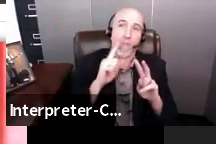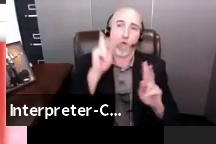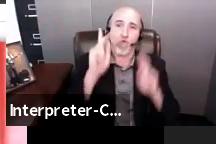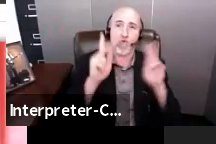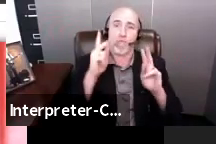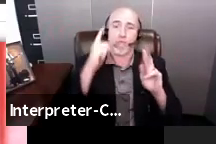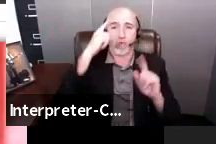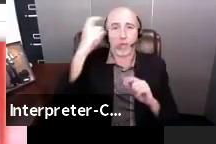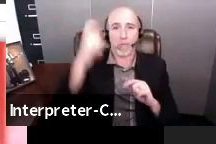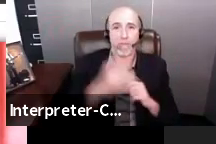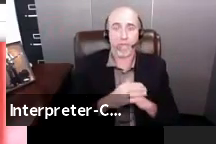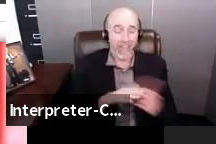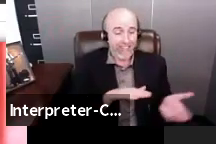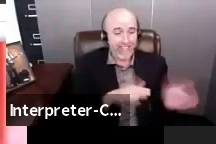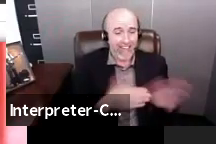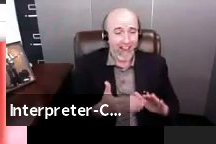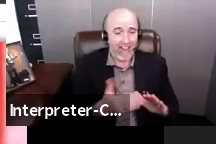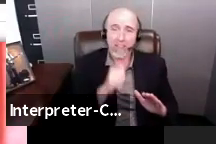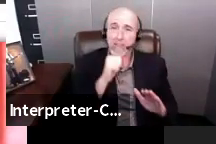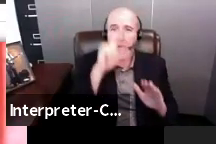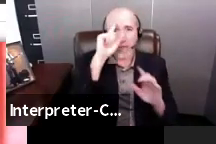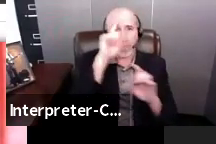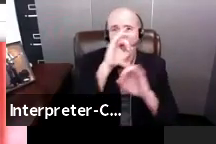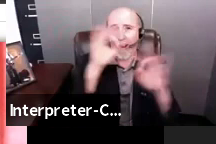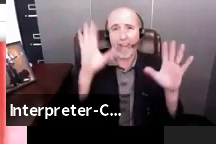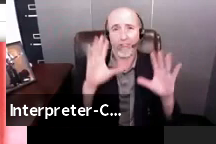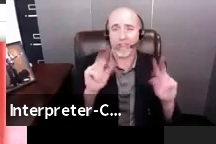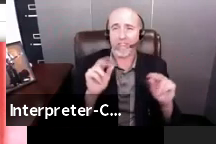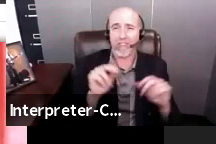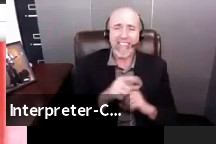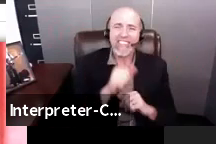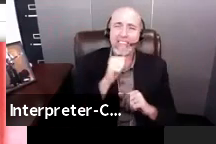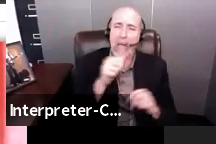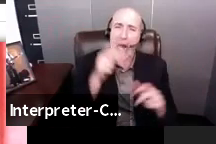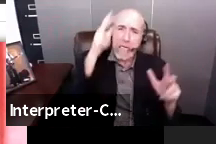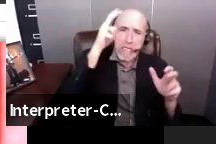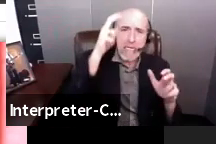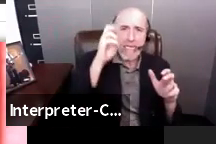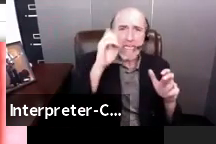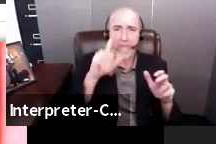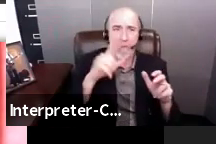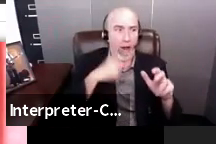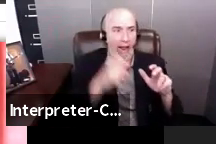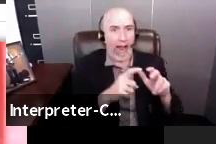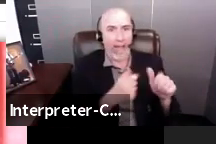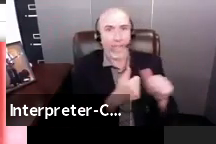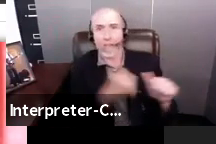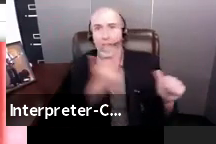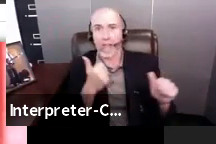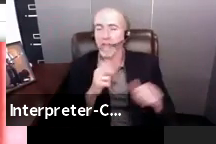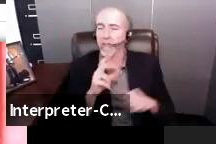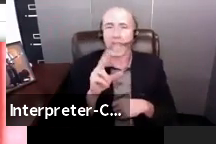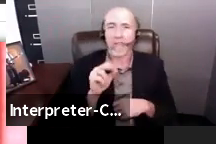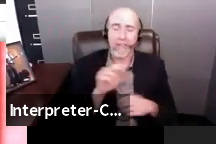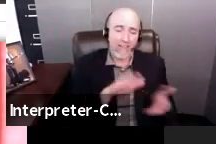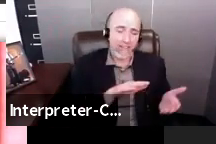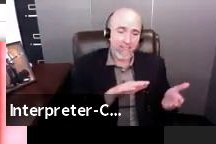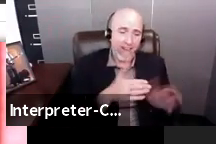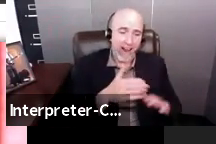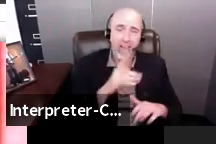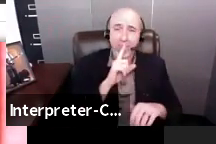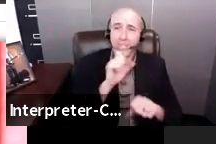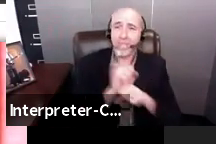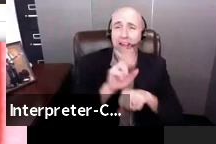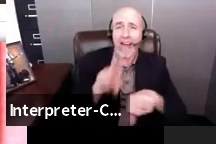Death is not a tragedy. It is not an evil from which we must escape. Death is as natural as